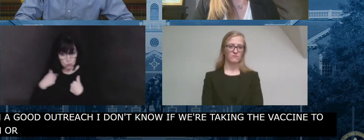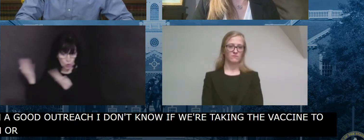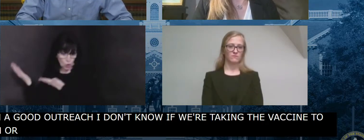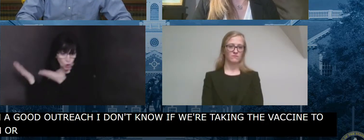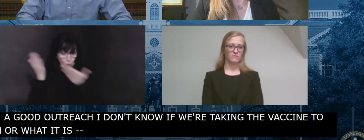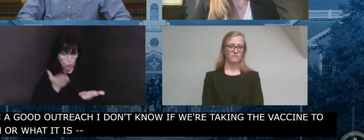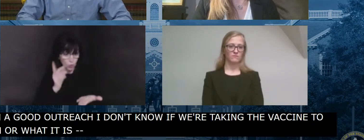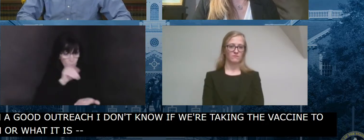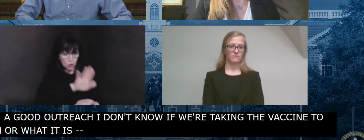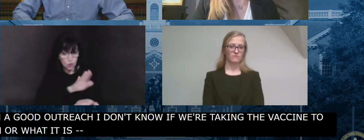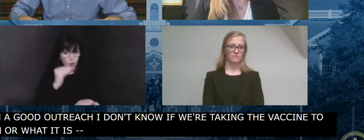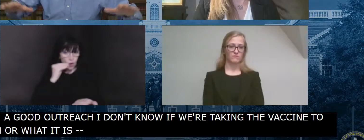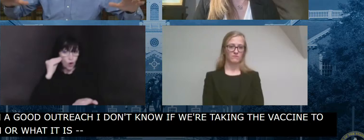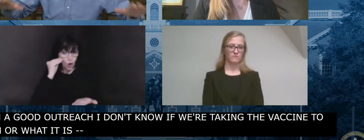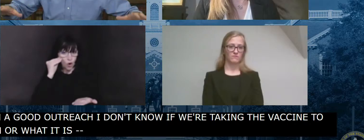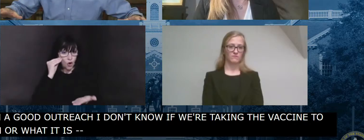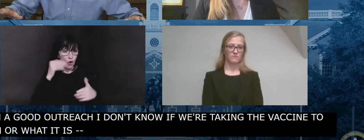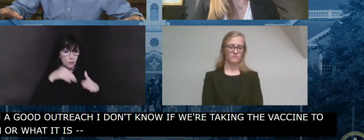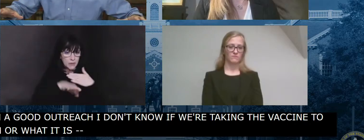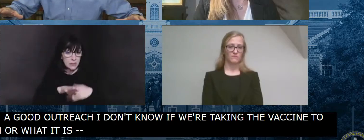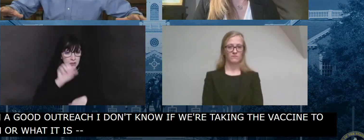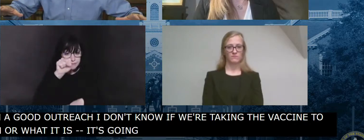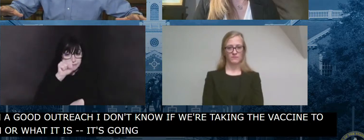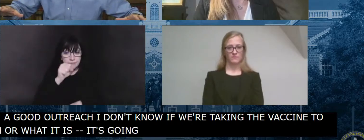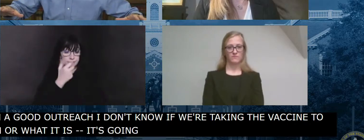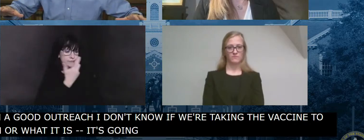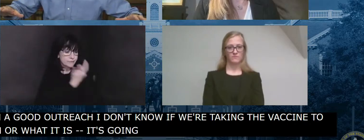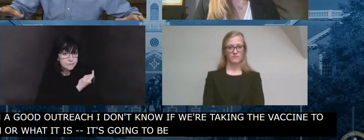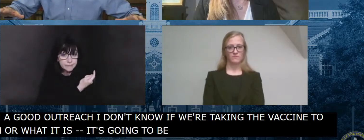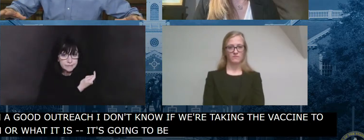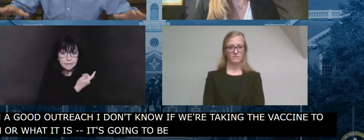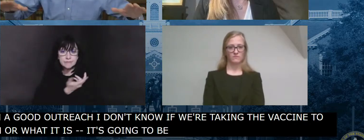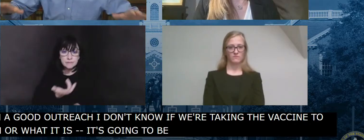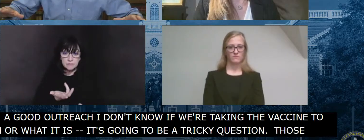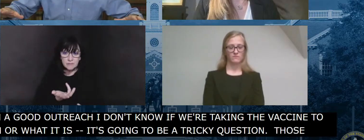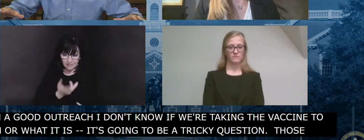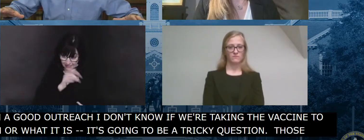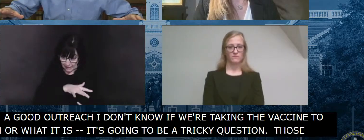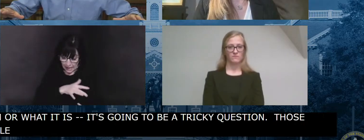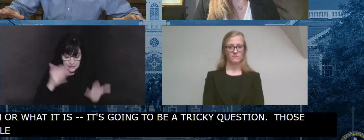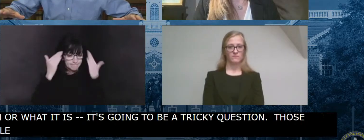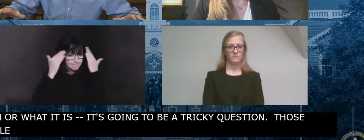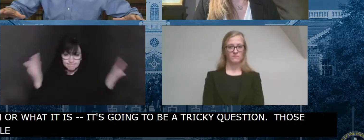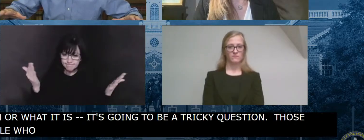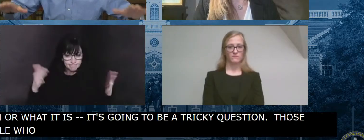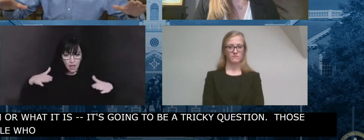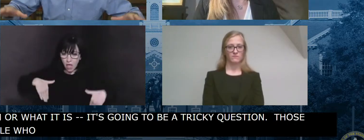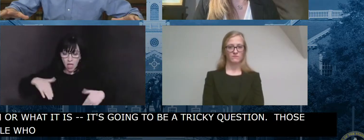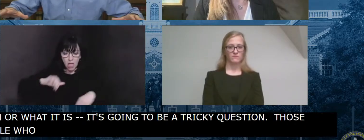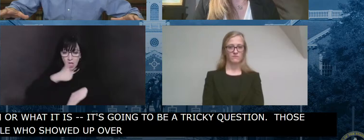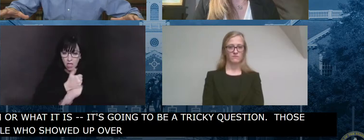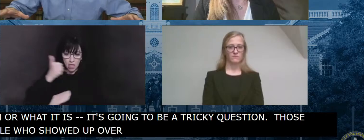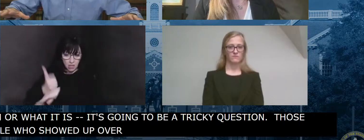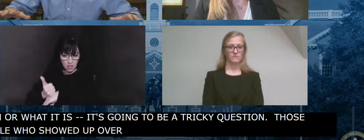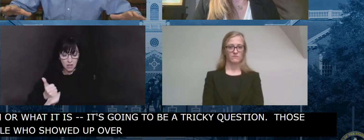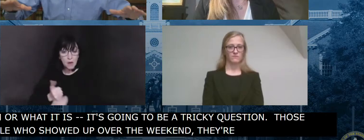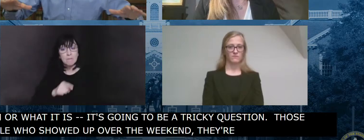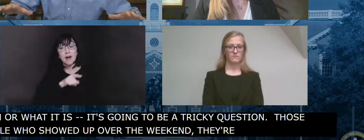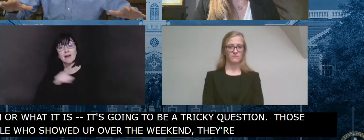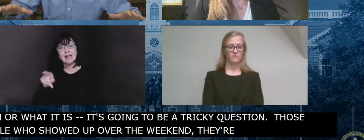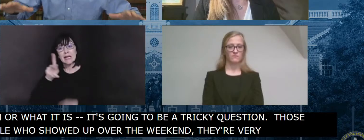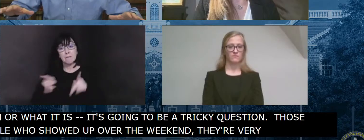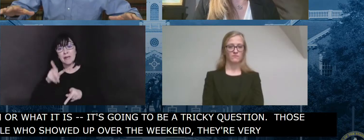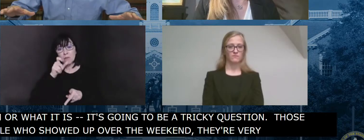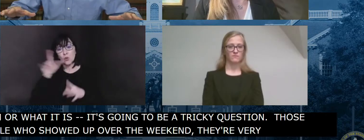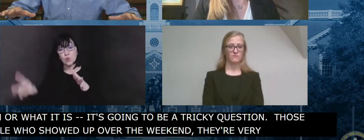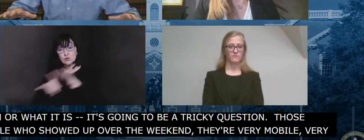tricky question. Those people that showed up over the weekend, they're very mobile, very connected. Those aren't as